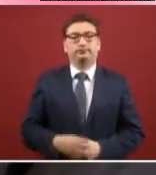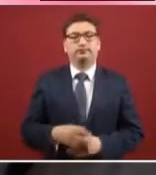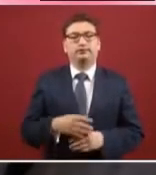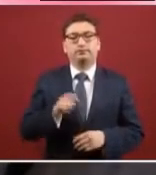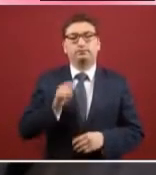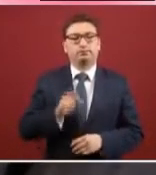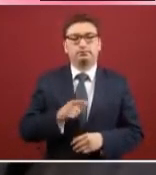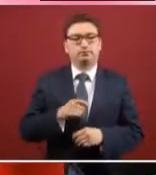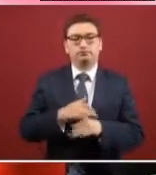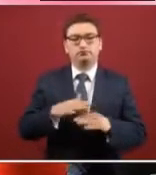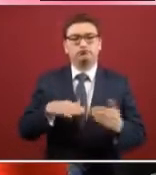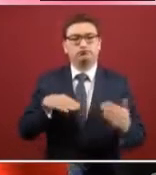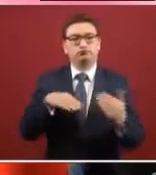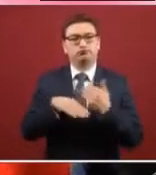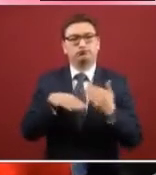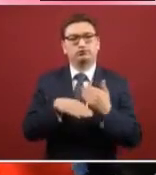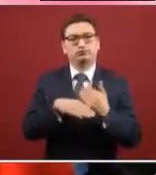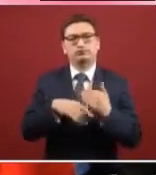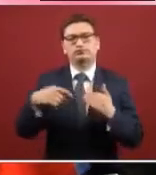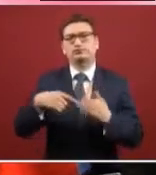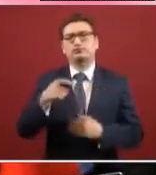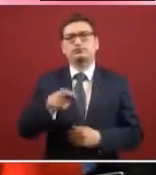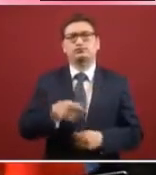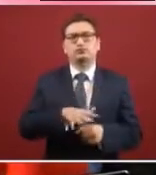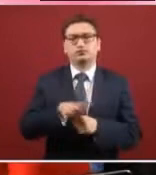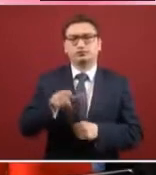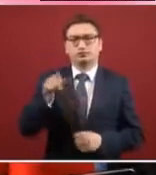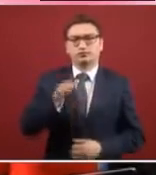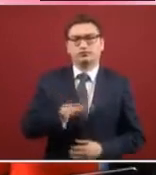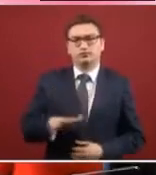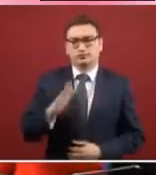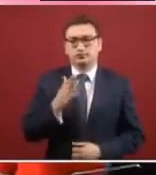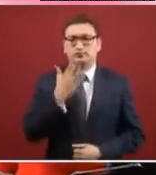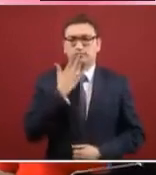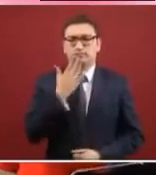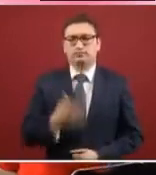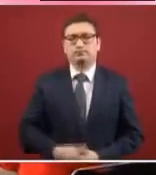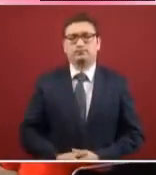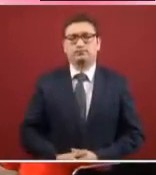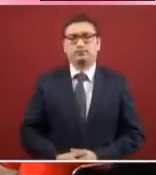carretera to inform you over the road Sonora, of Sonora